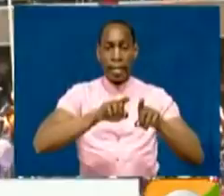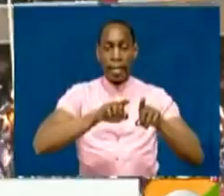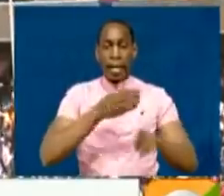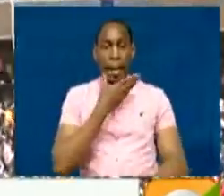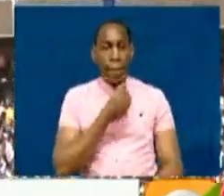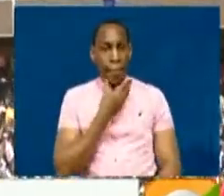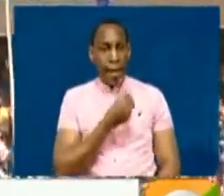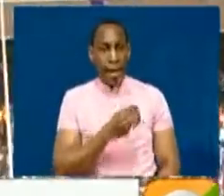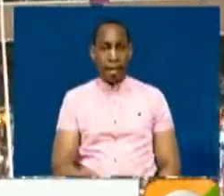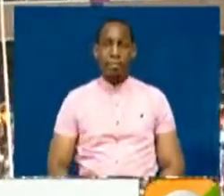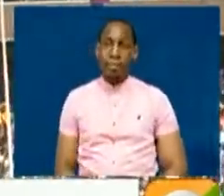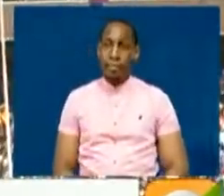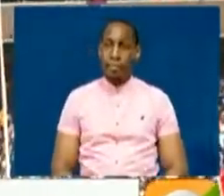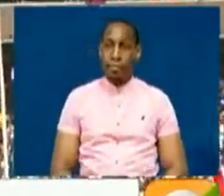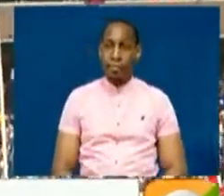baba.